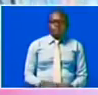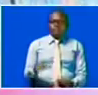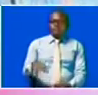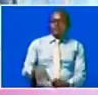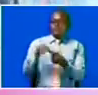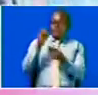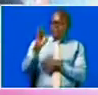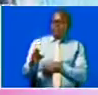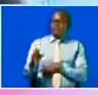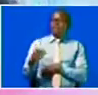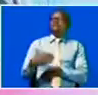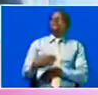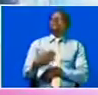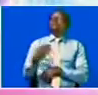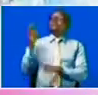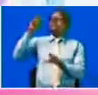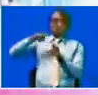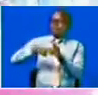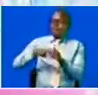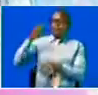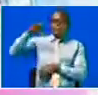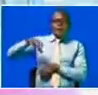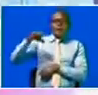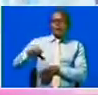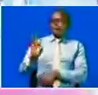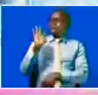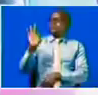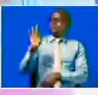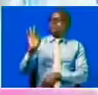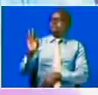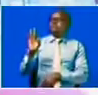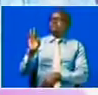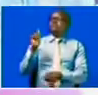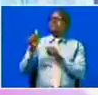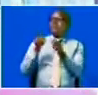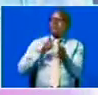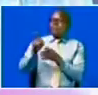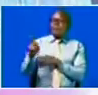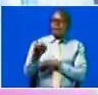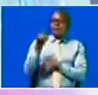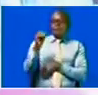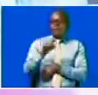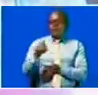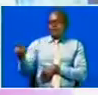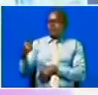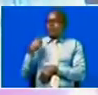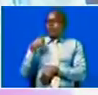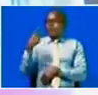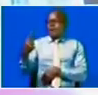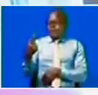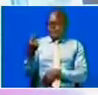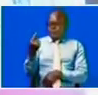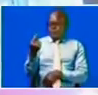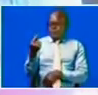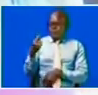especially if you board one of the estate's souped-up rides, to which you pay a fare of between 50 to 100